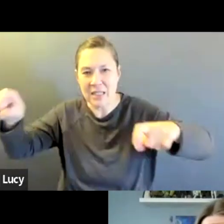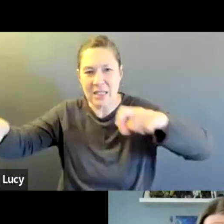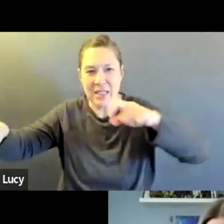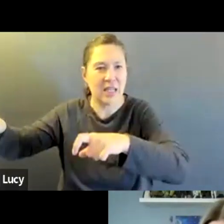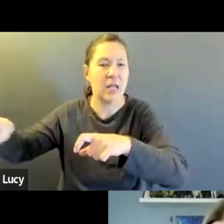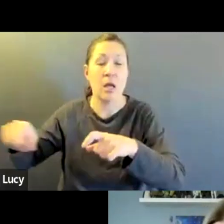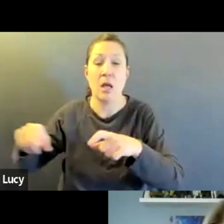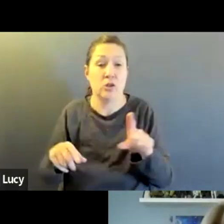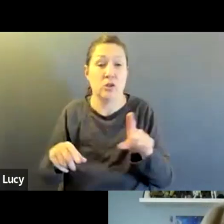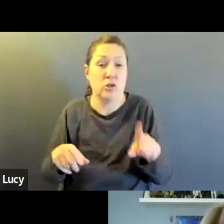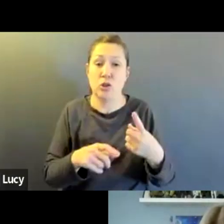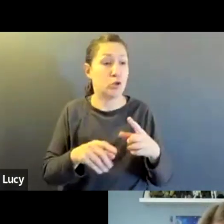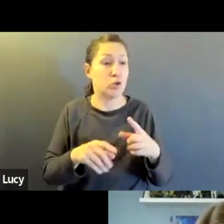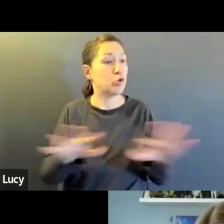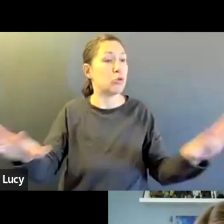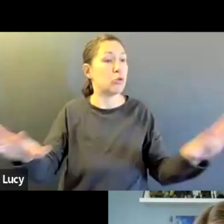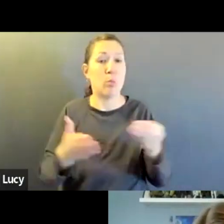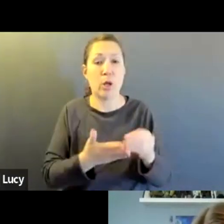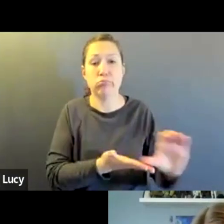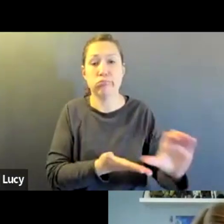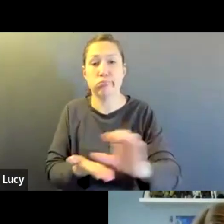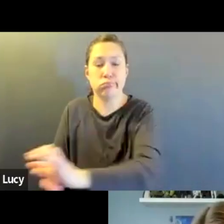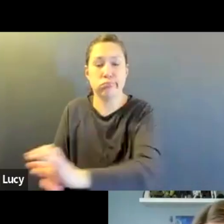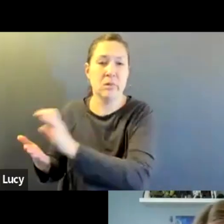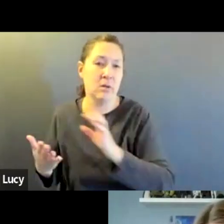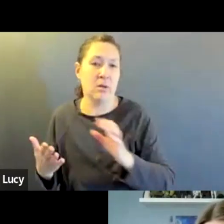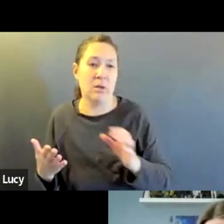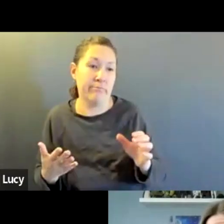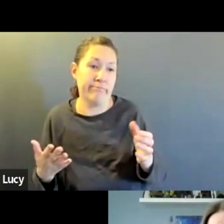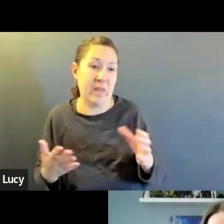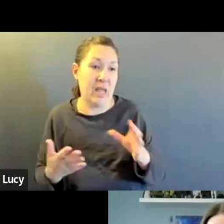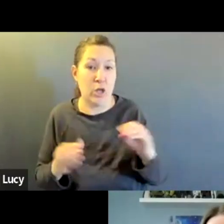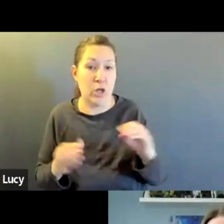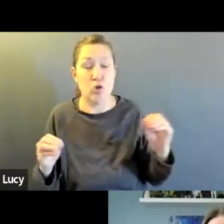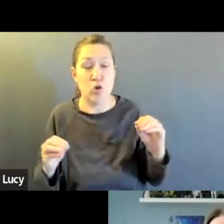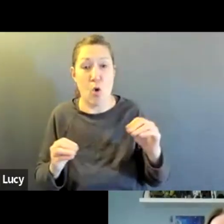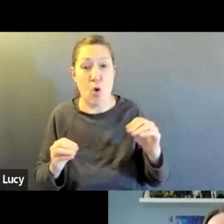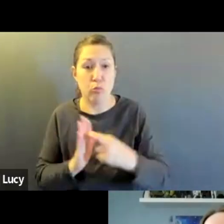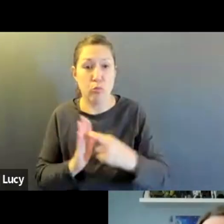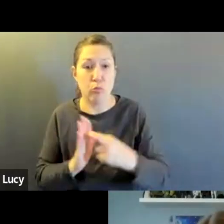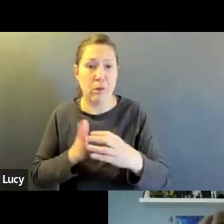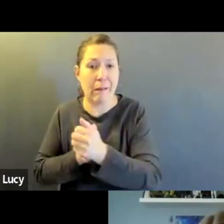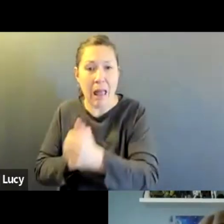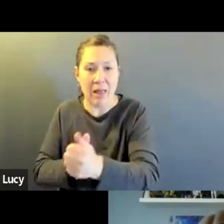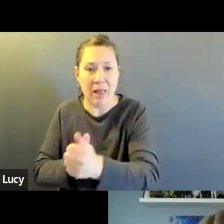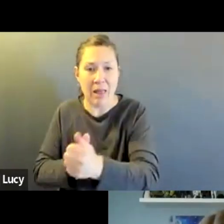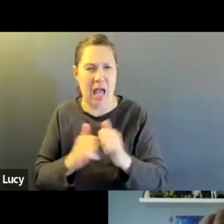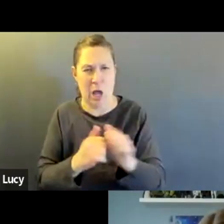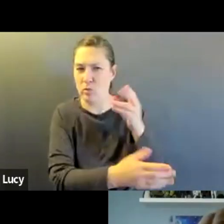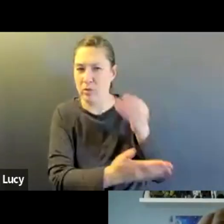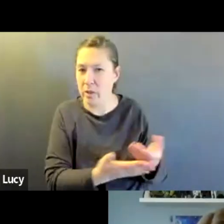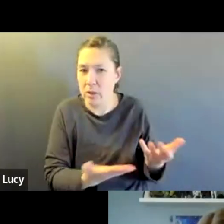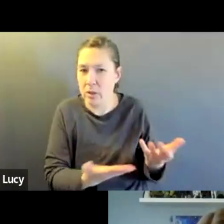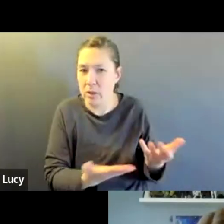and what are the allowable uses of funding for that funding. The last thing I'll